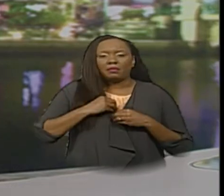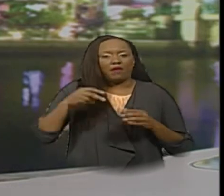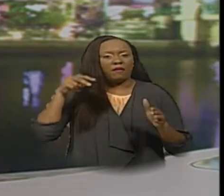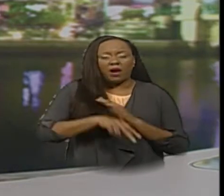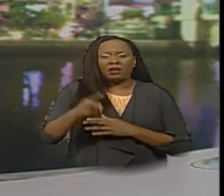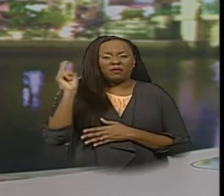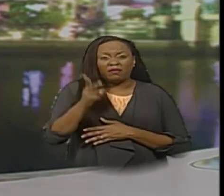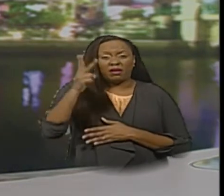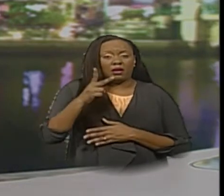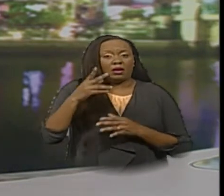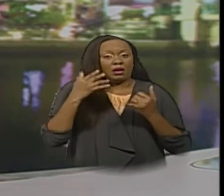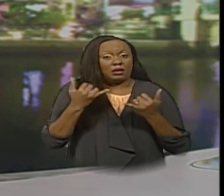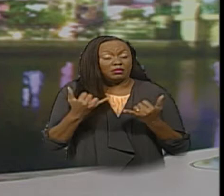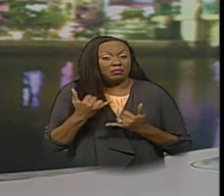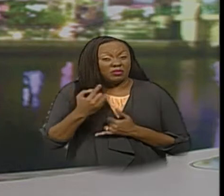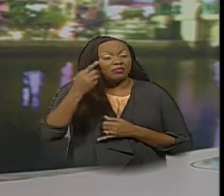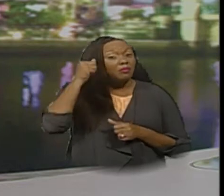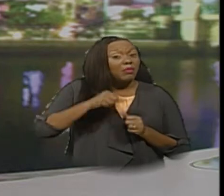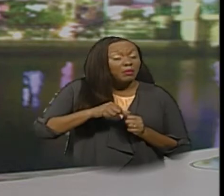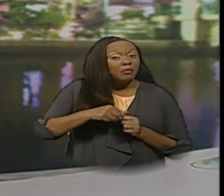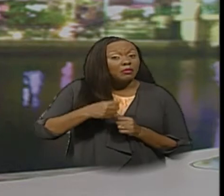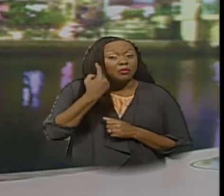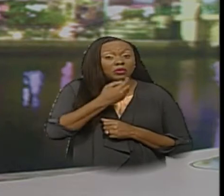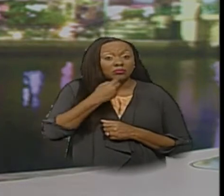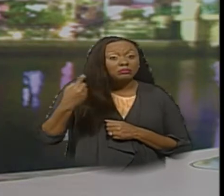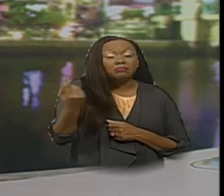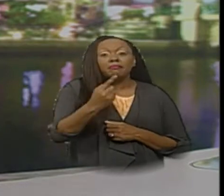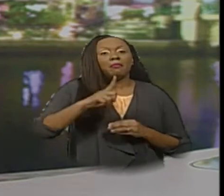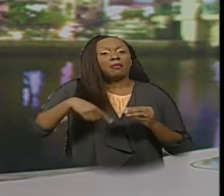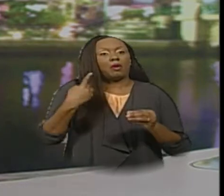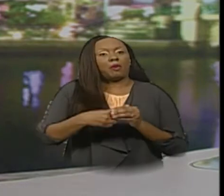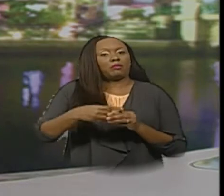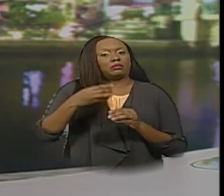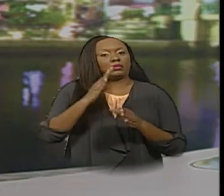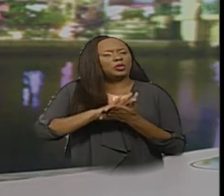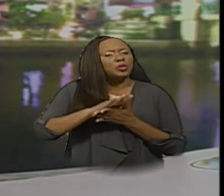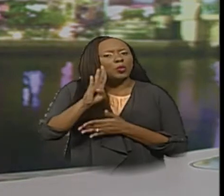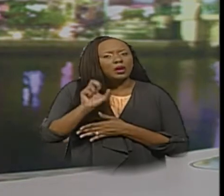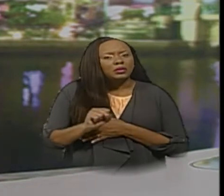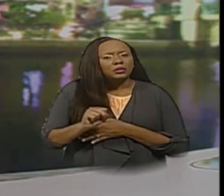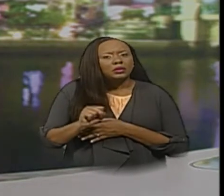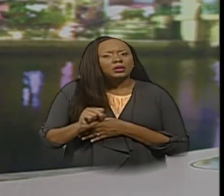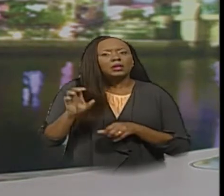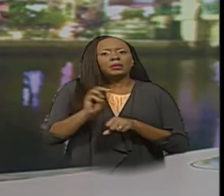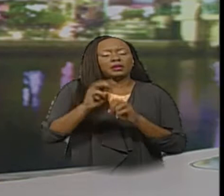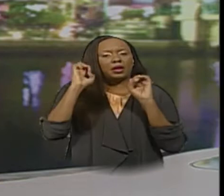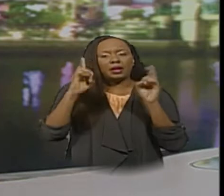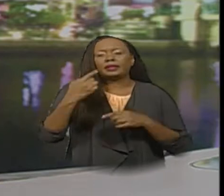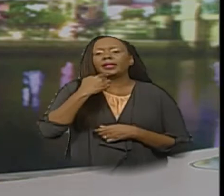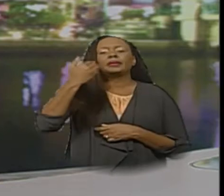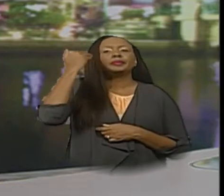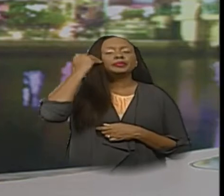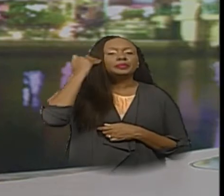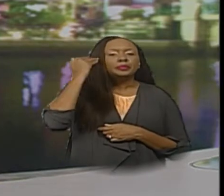the Transport Board school bus, as we just told you. In a statement, the ministry says it has been made aware of the incident involving students